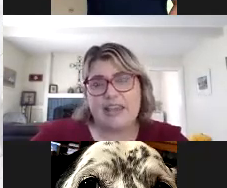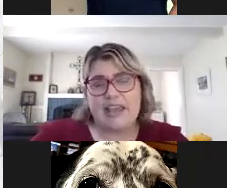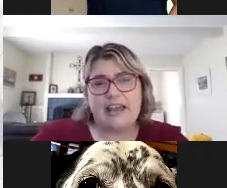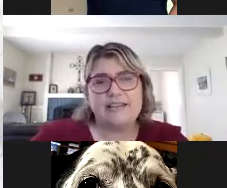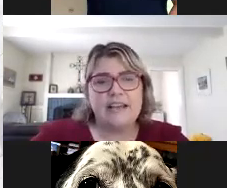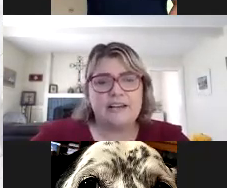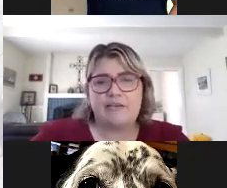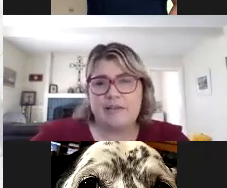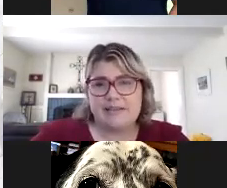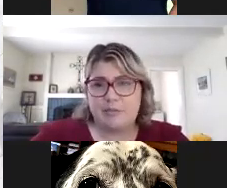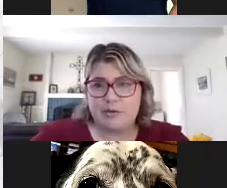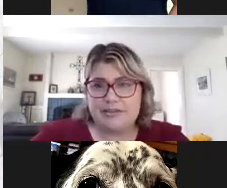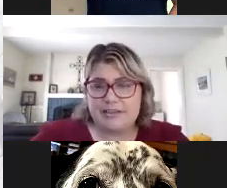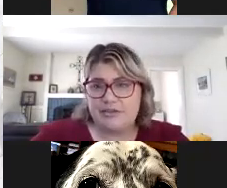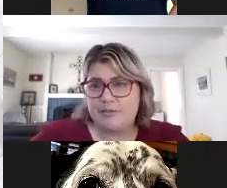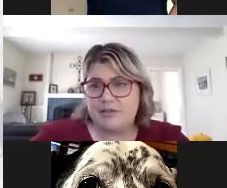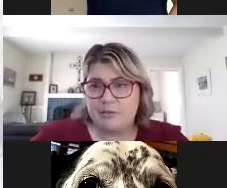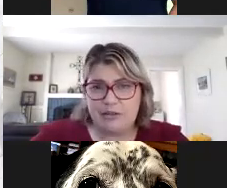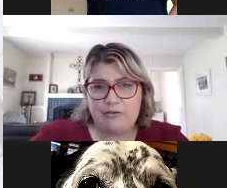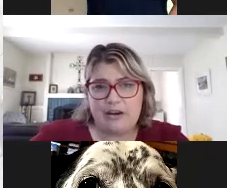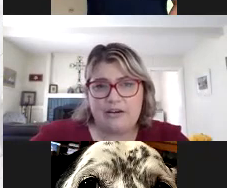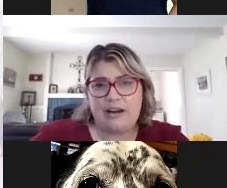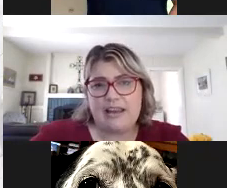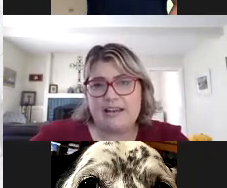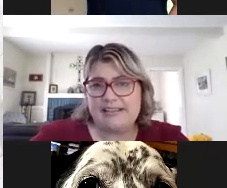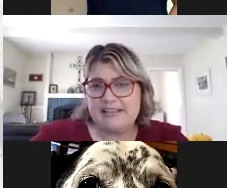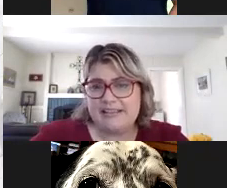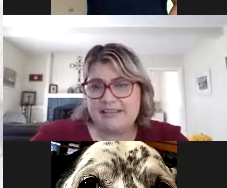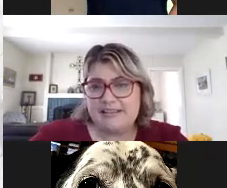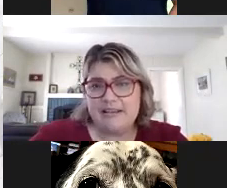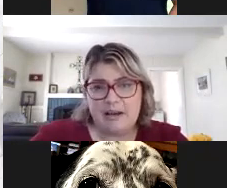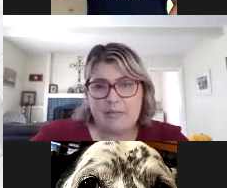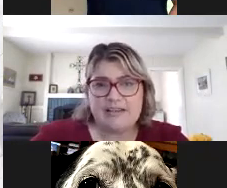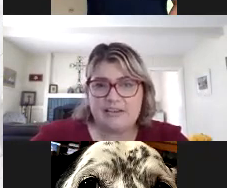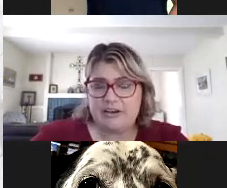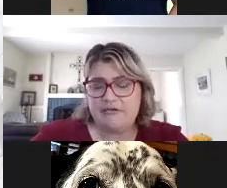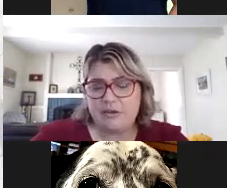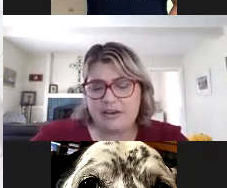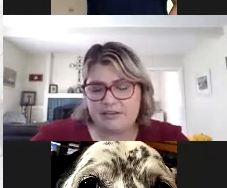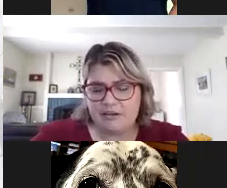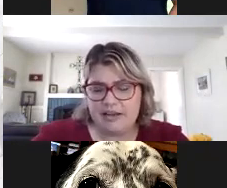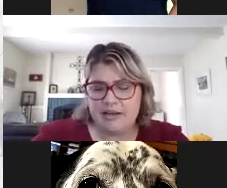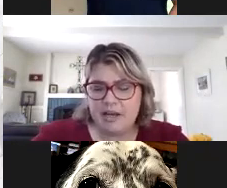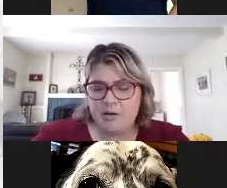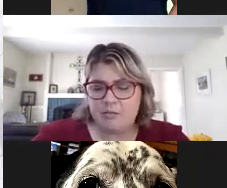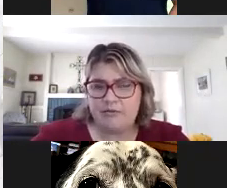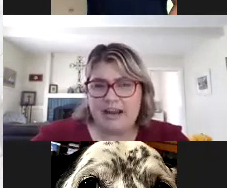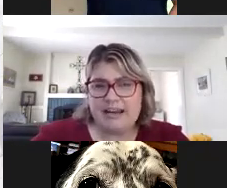taxes, looking at government supports in terms of welfare and assistance, because they're very focused